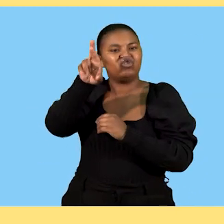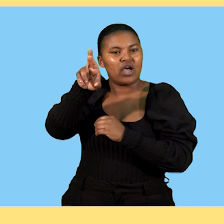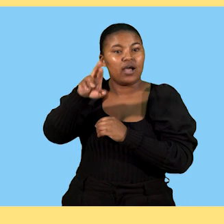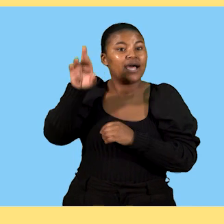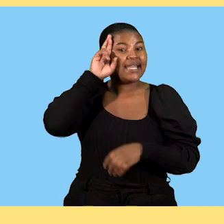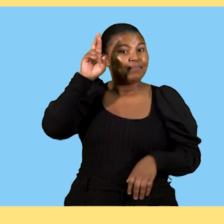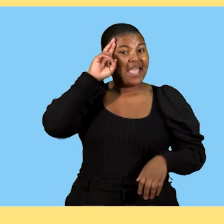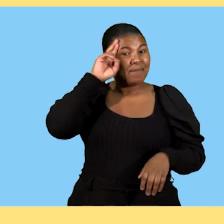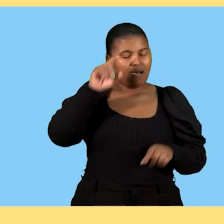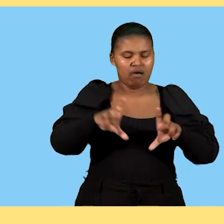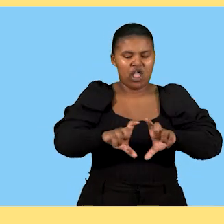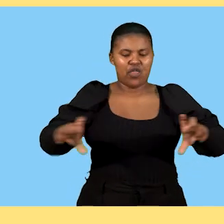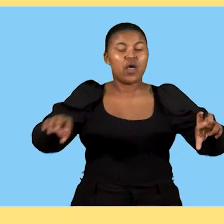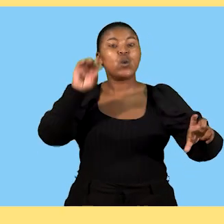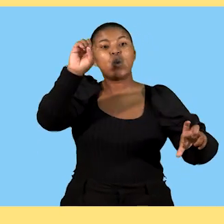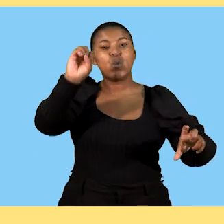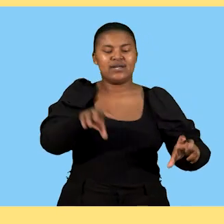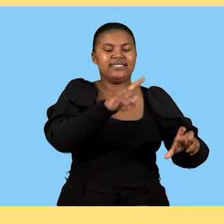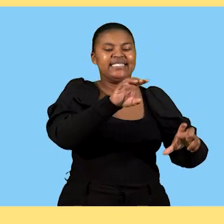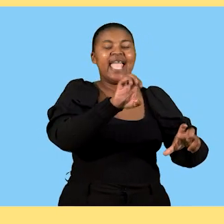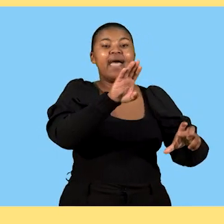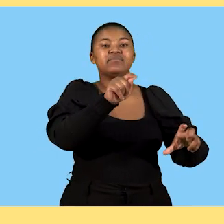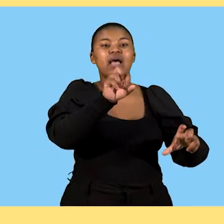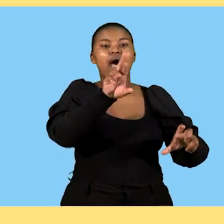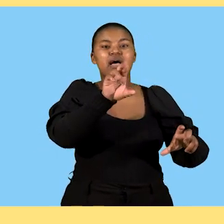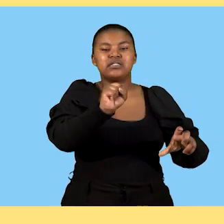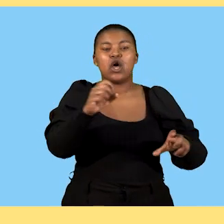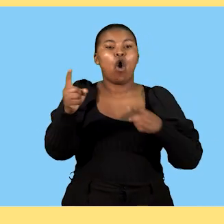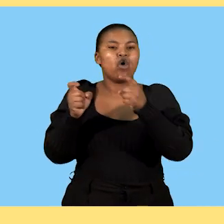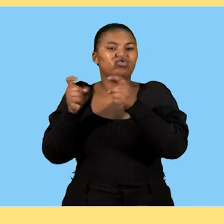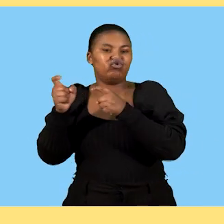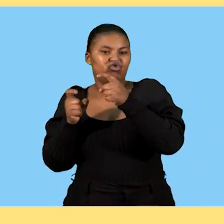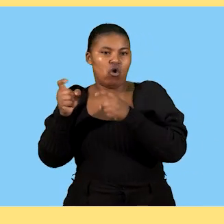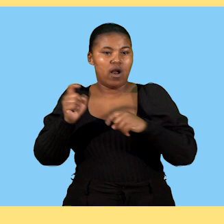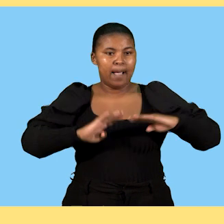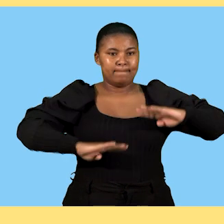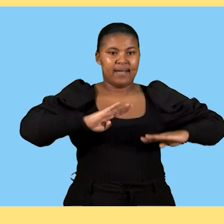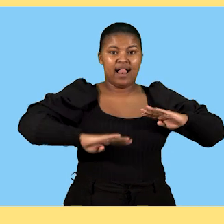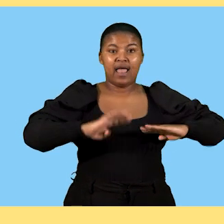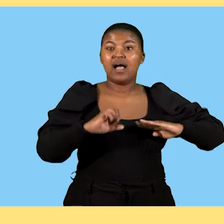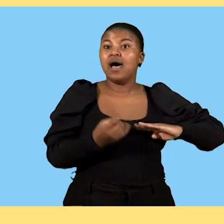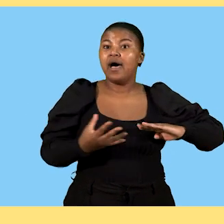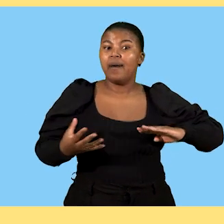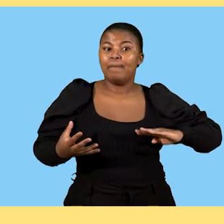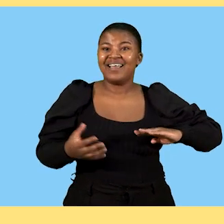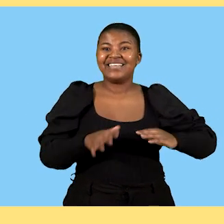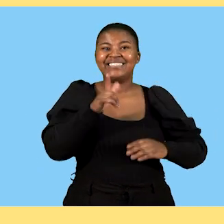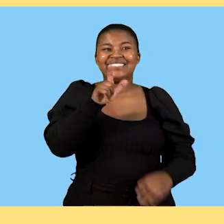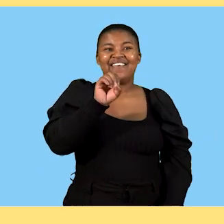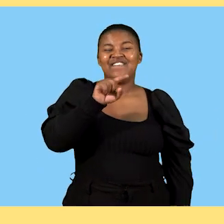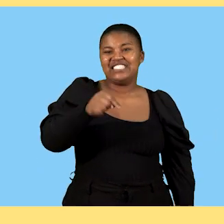debtors control here. Remember, an asset, here is a plus and here is a minus. And the balance brought down in the debtors control